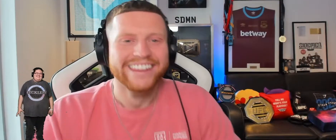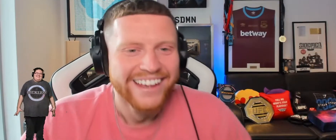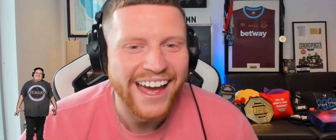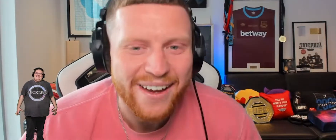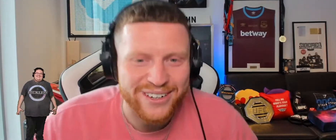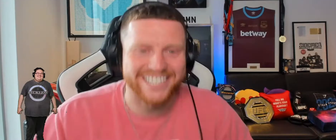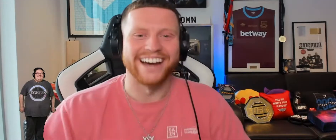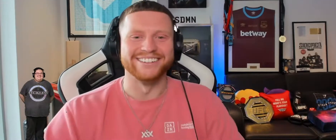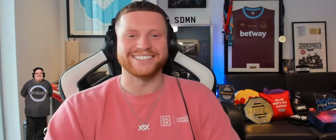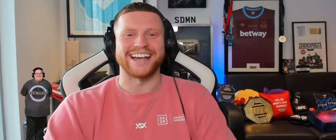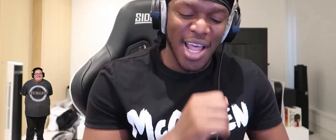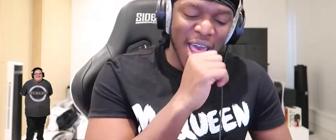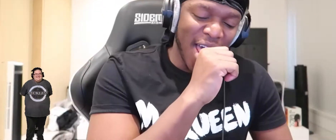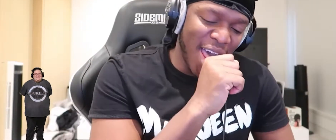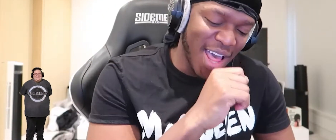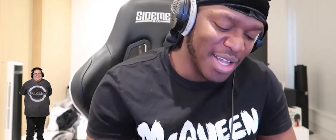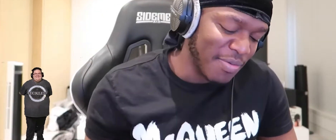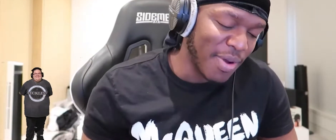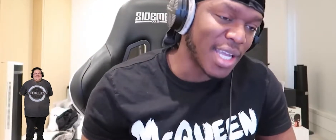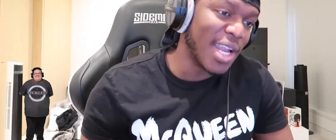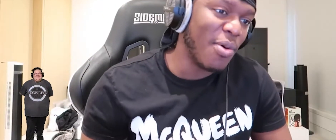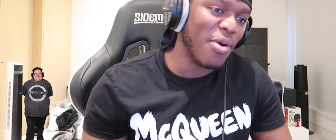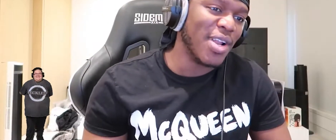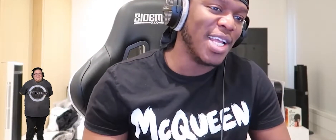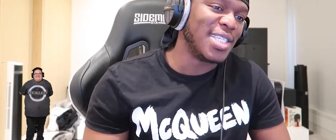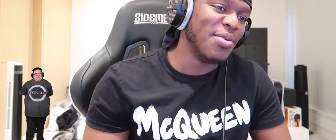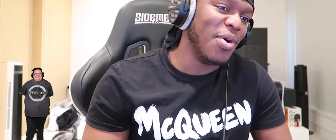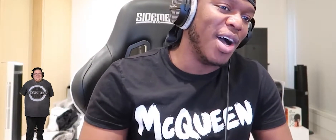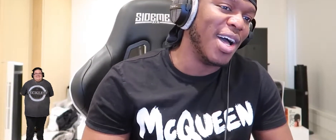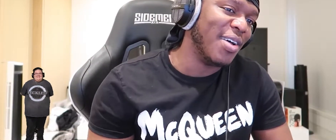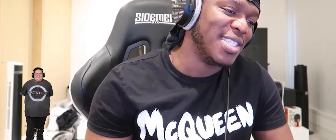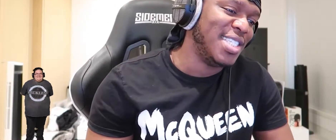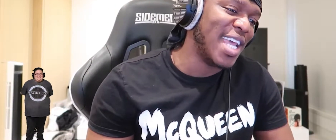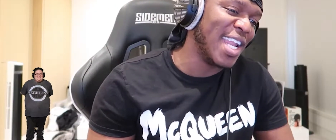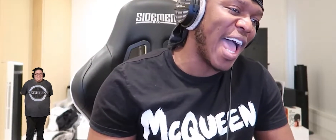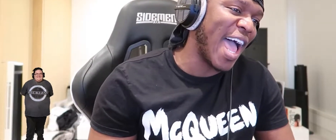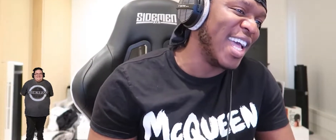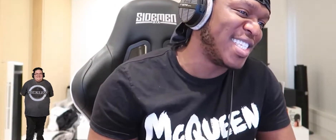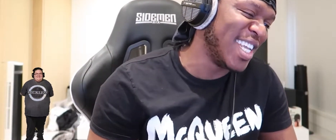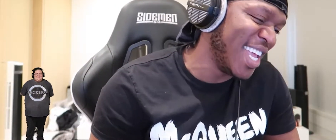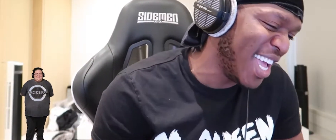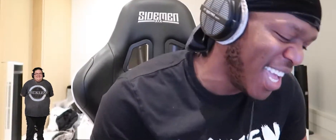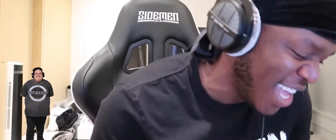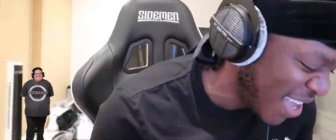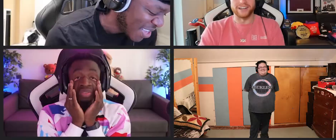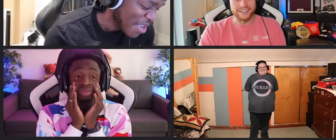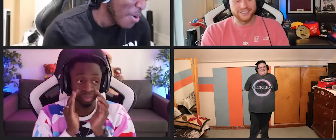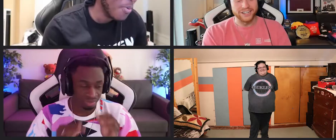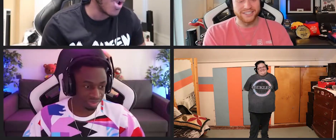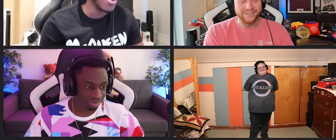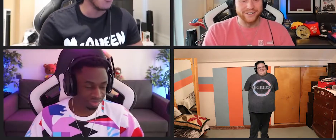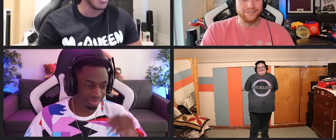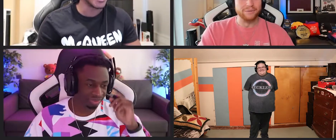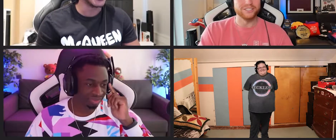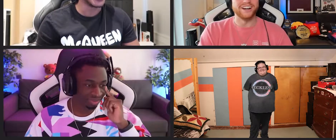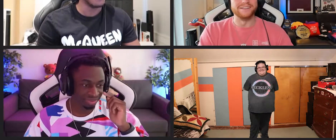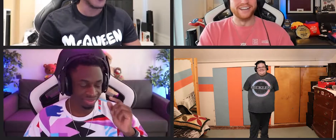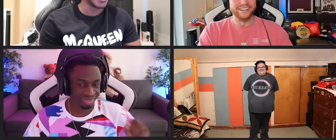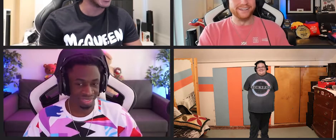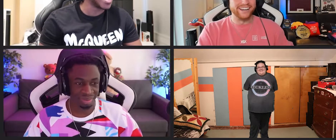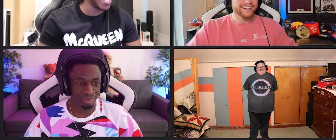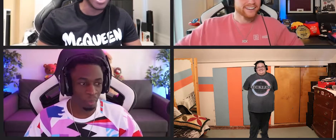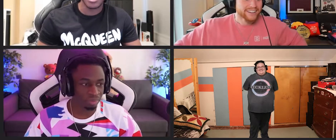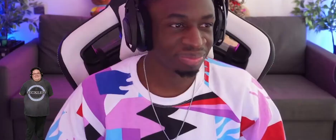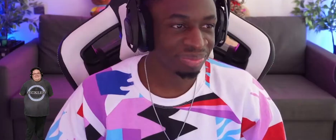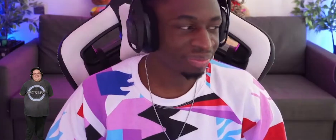man. Every channel out is suffering, bro. Fucking hell, we're releasing what? A dead ass. We got a just giving for more Sidemen